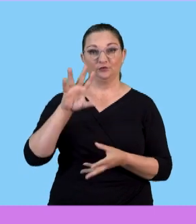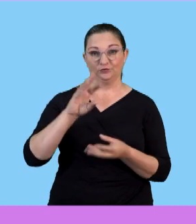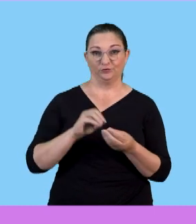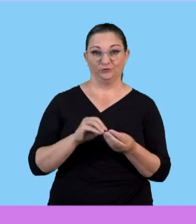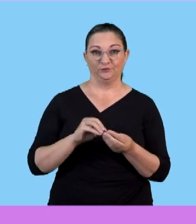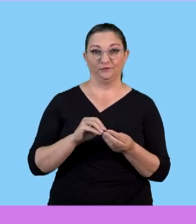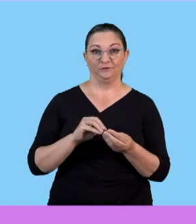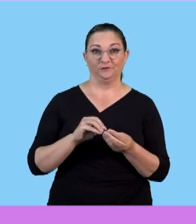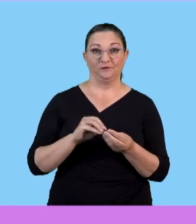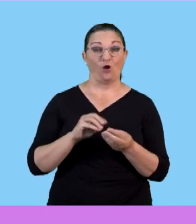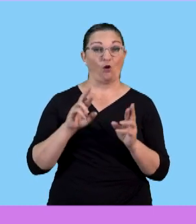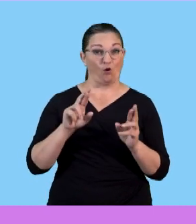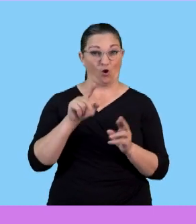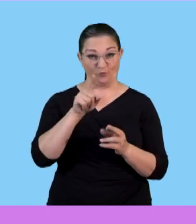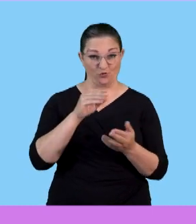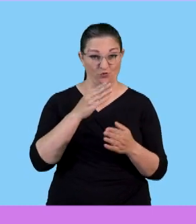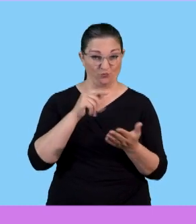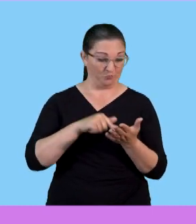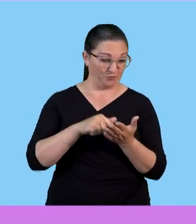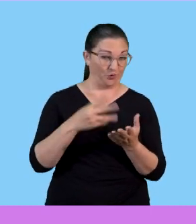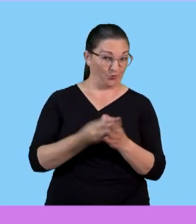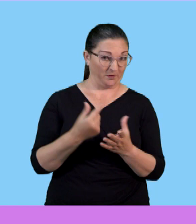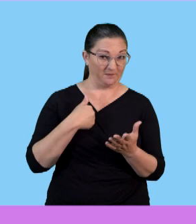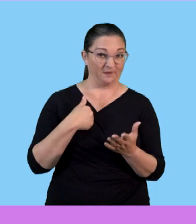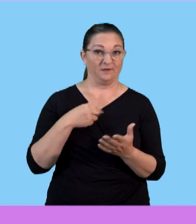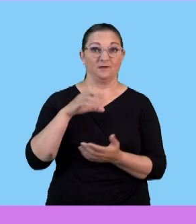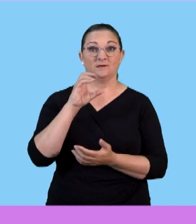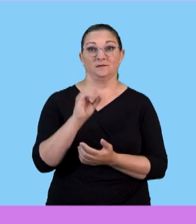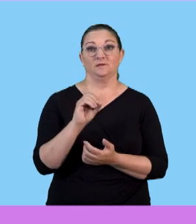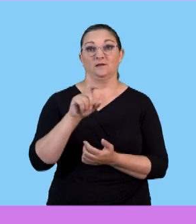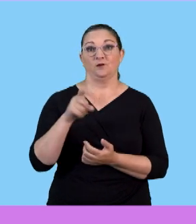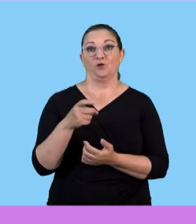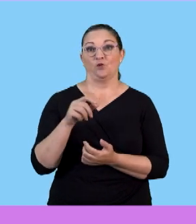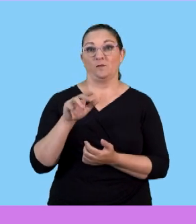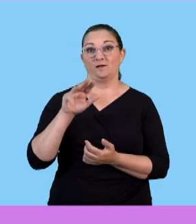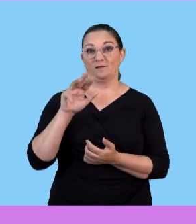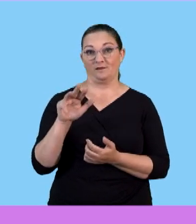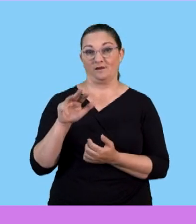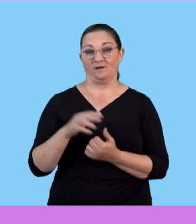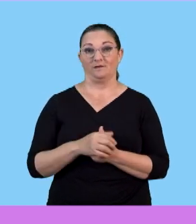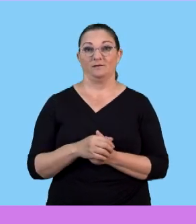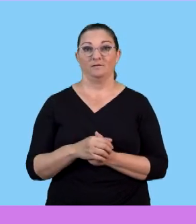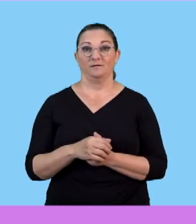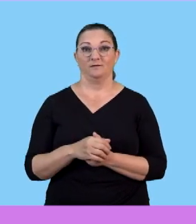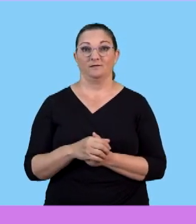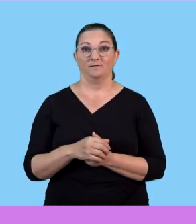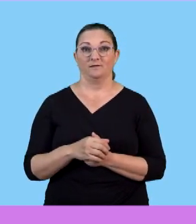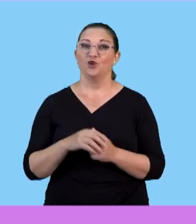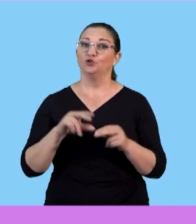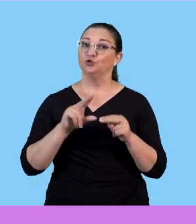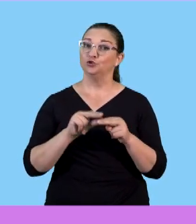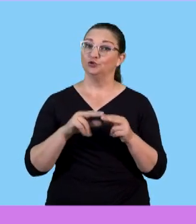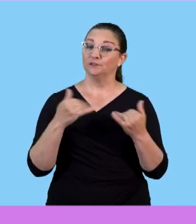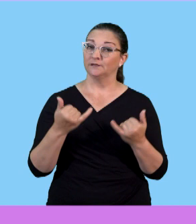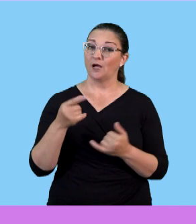you punched it in, I hope that you're working with me, is 0,9, and then the unit we're working